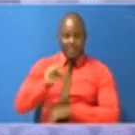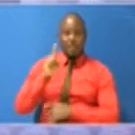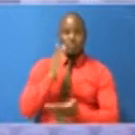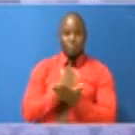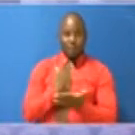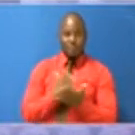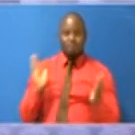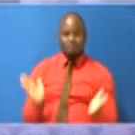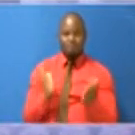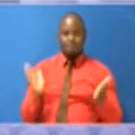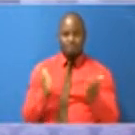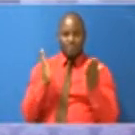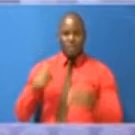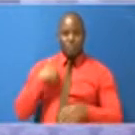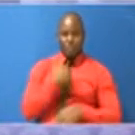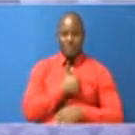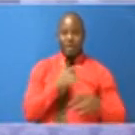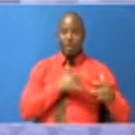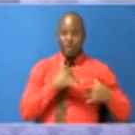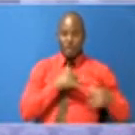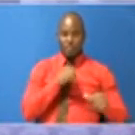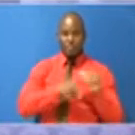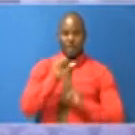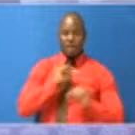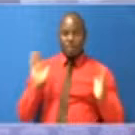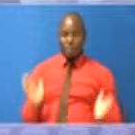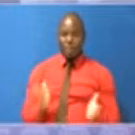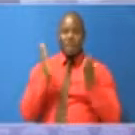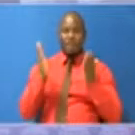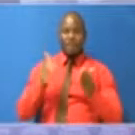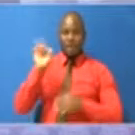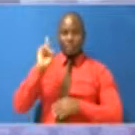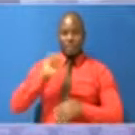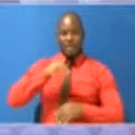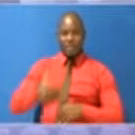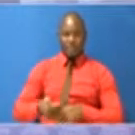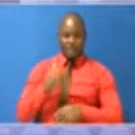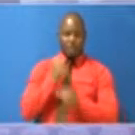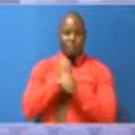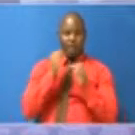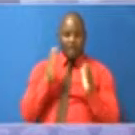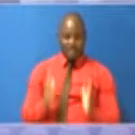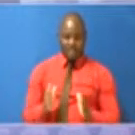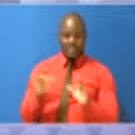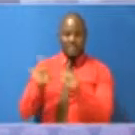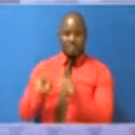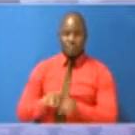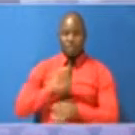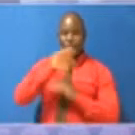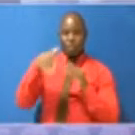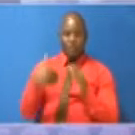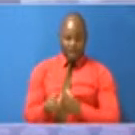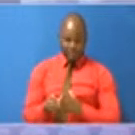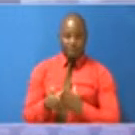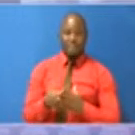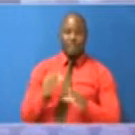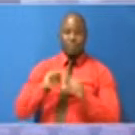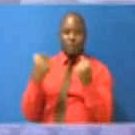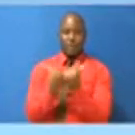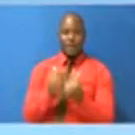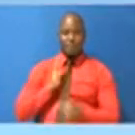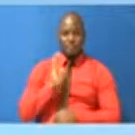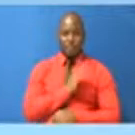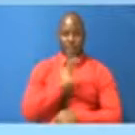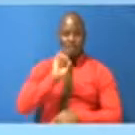really motivated we are very concerned about the welfare of nairobi city county workers and all the workers of all affiliate bodies of